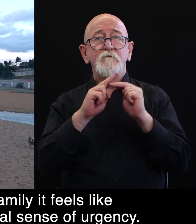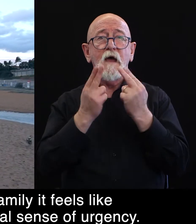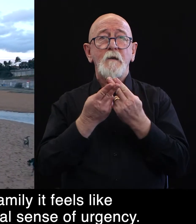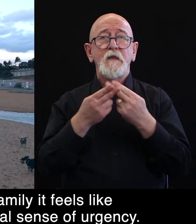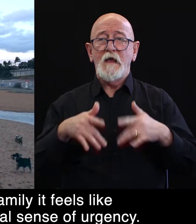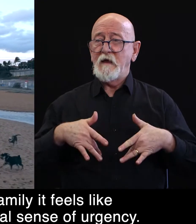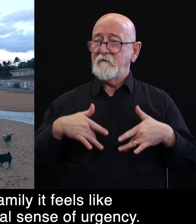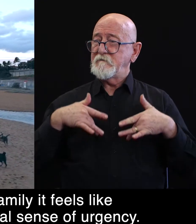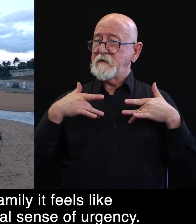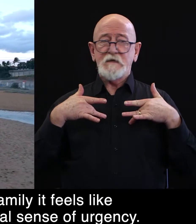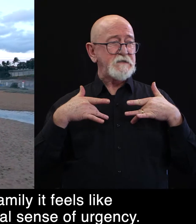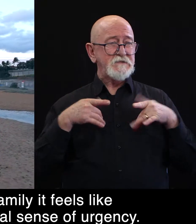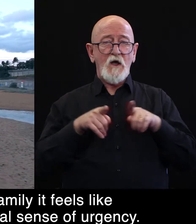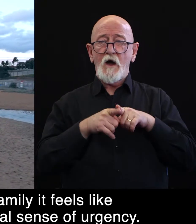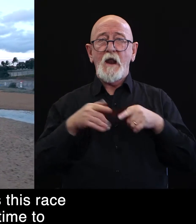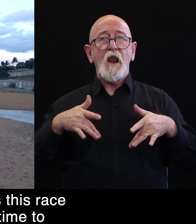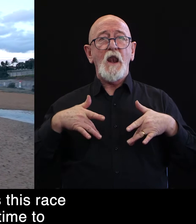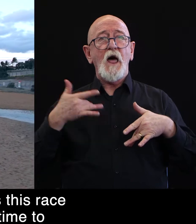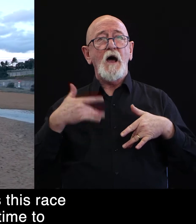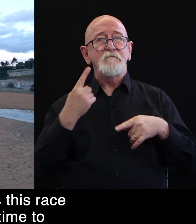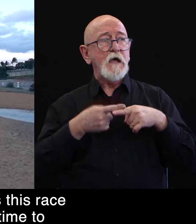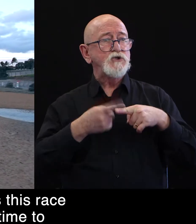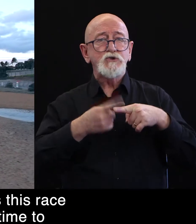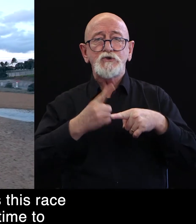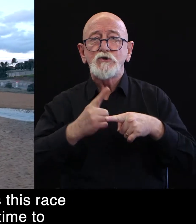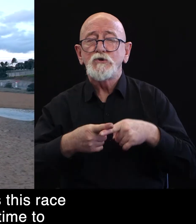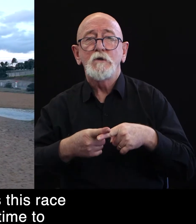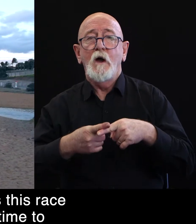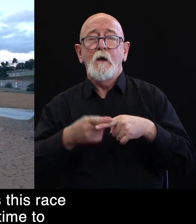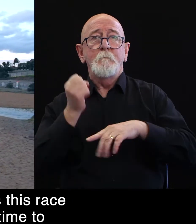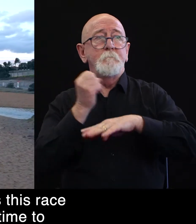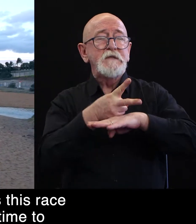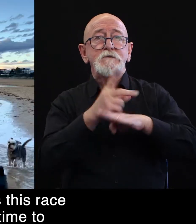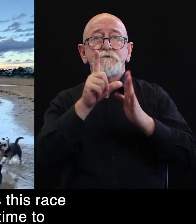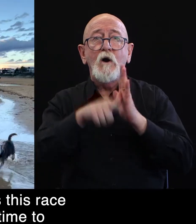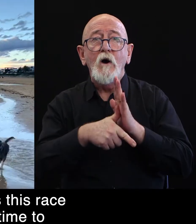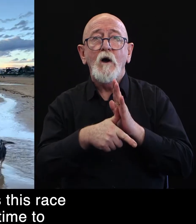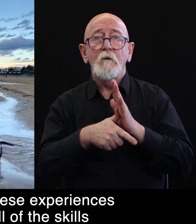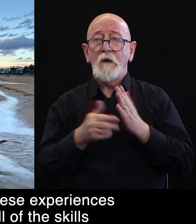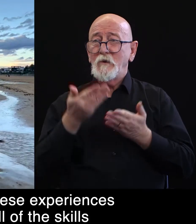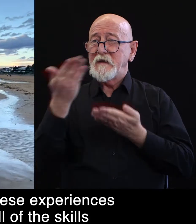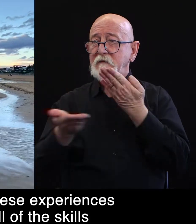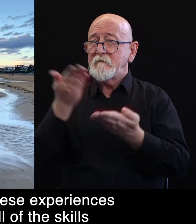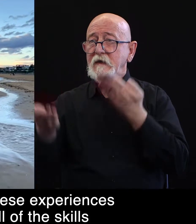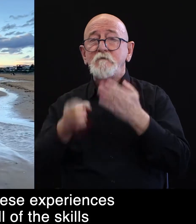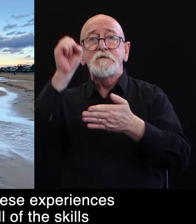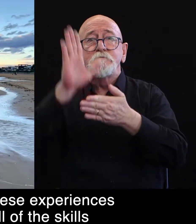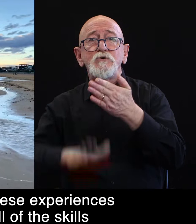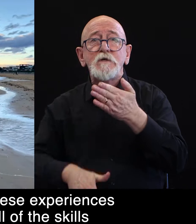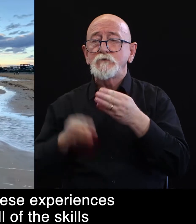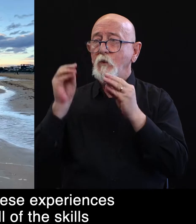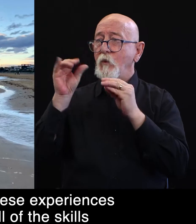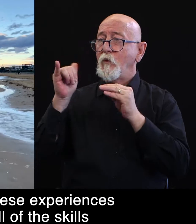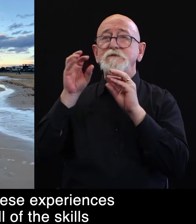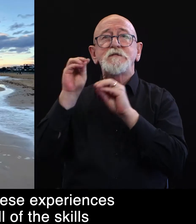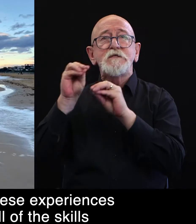it feels like we're living with a real sense of urgency. Like there's this race against time to give Lewis all of these experiences